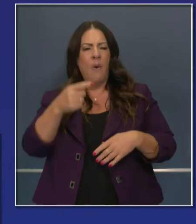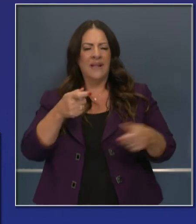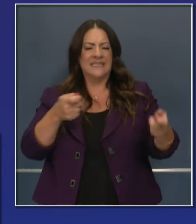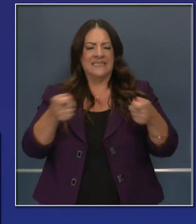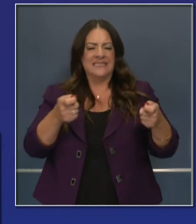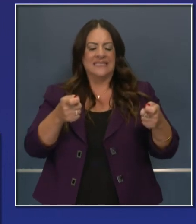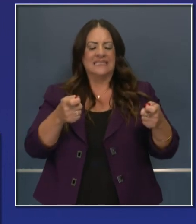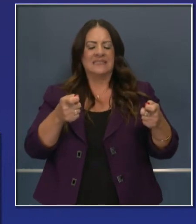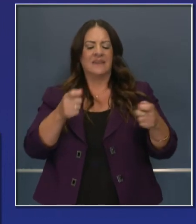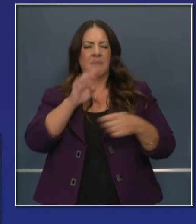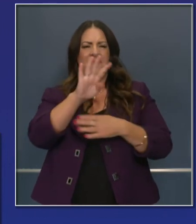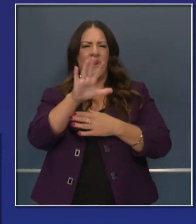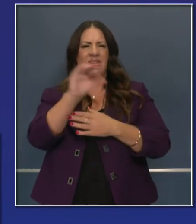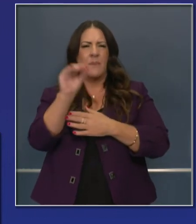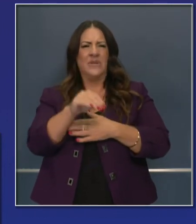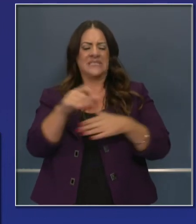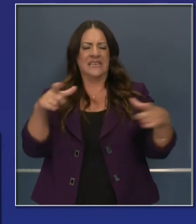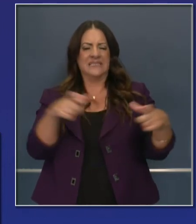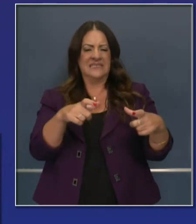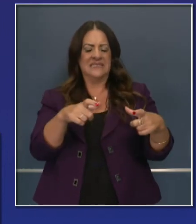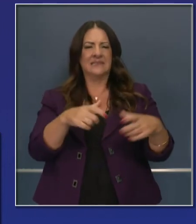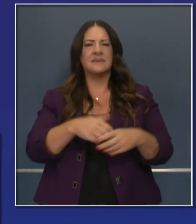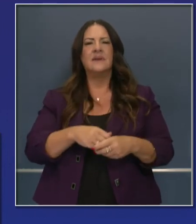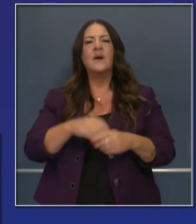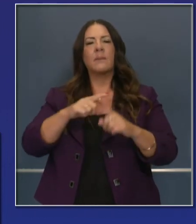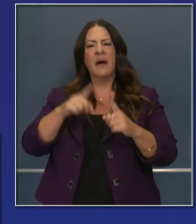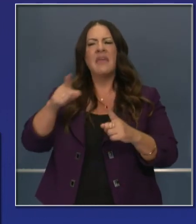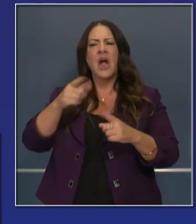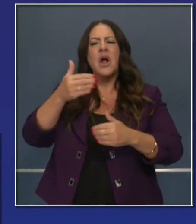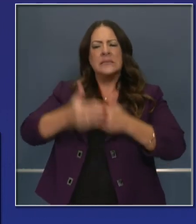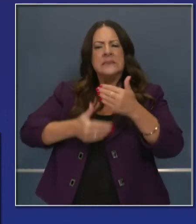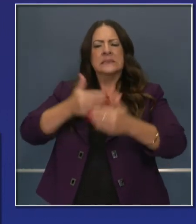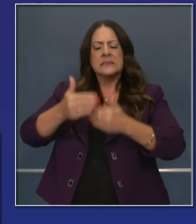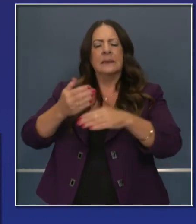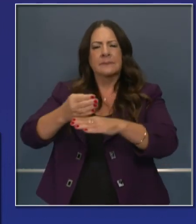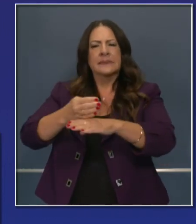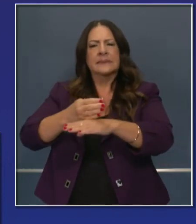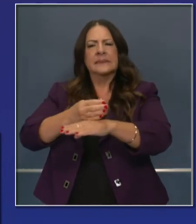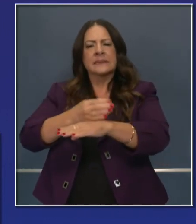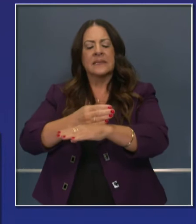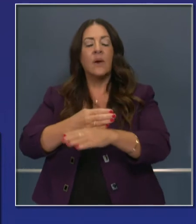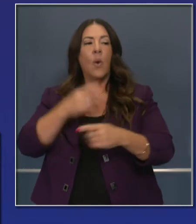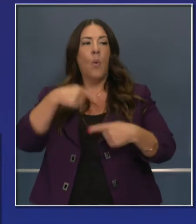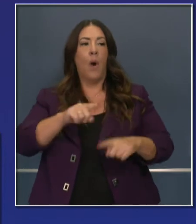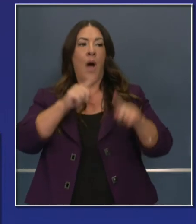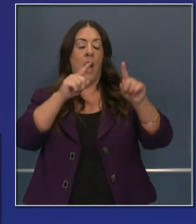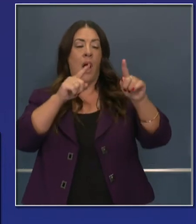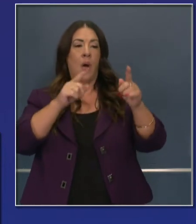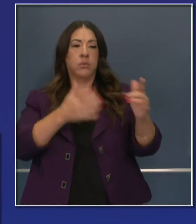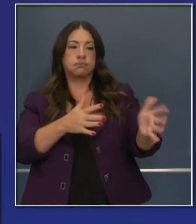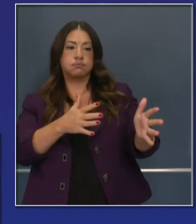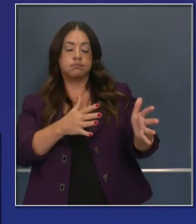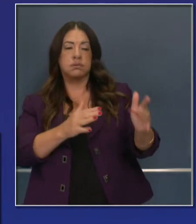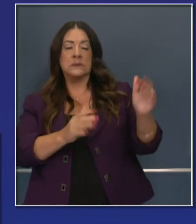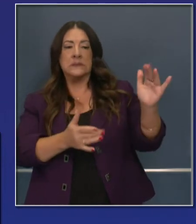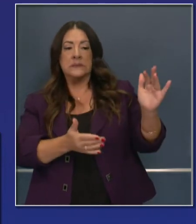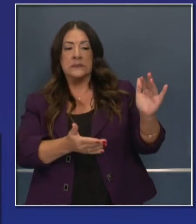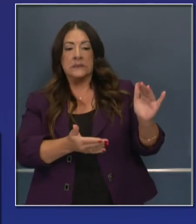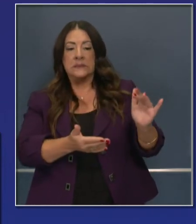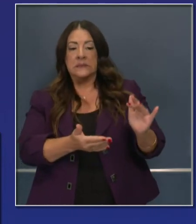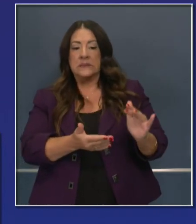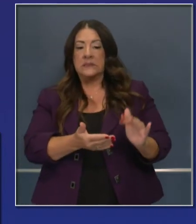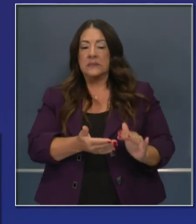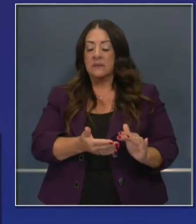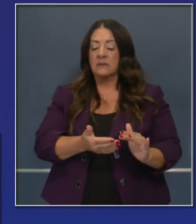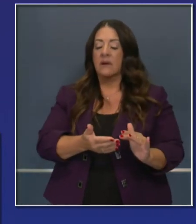contained. So they are making progress on the August fire, with these winds beginning to subside, to die down a little bit over the course of